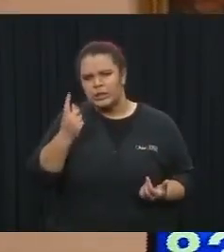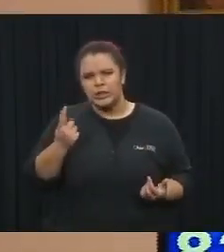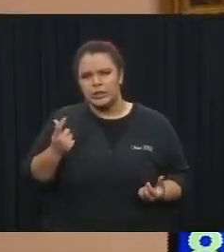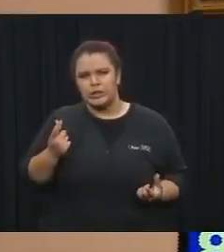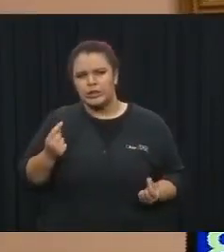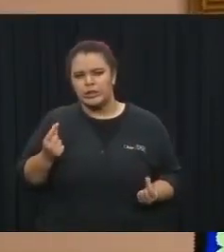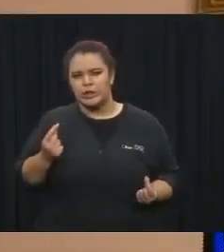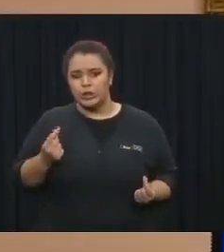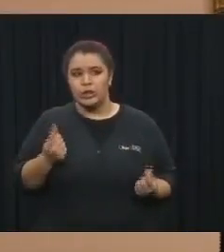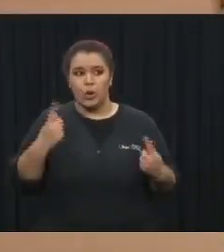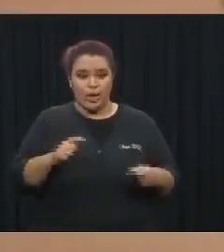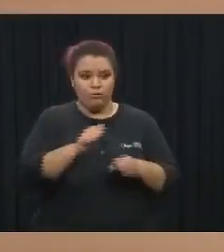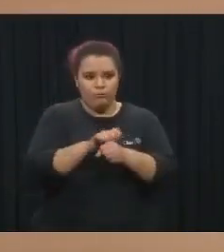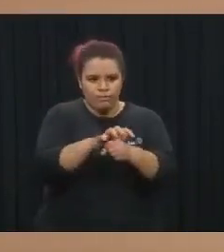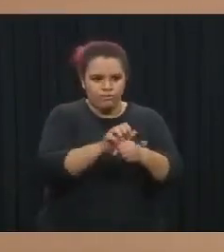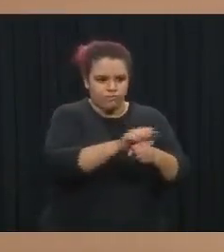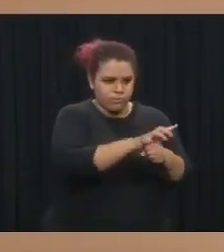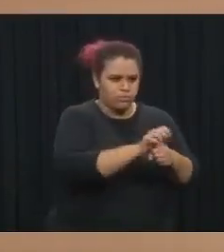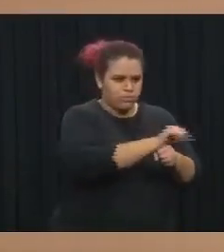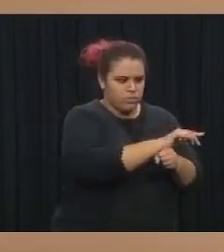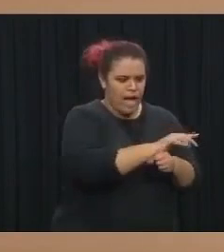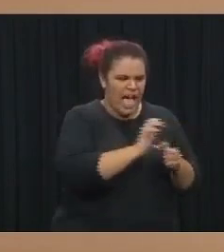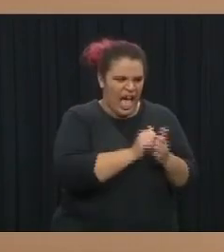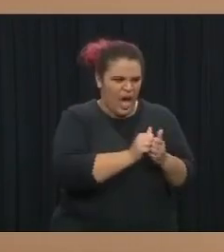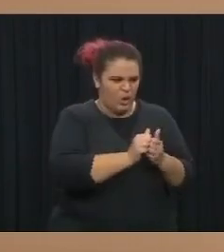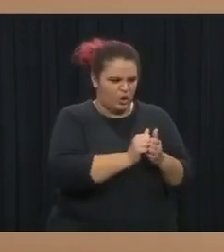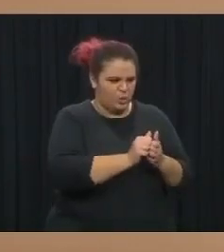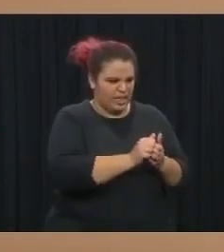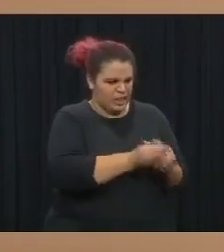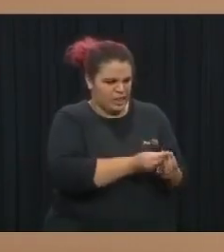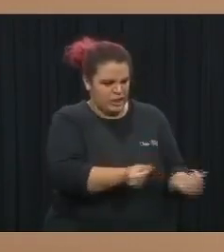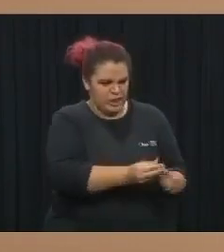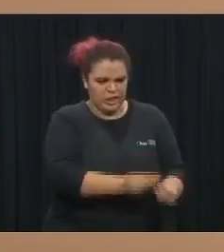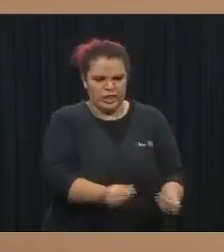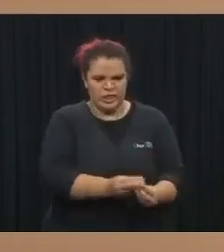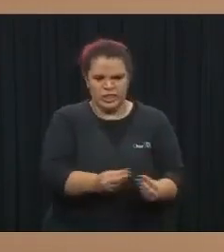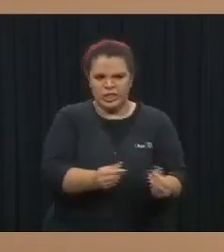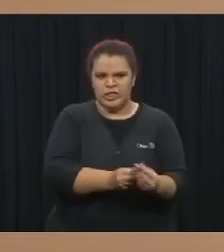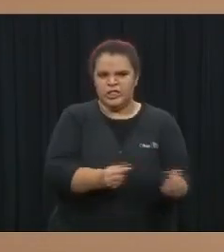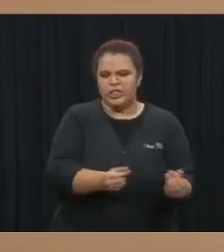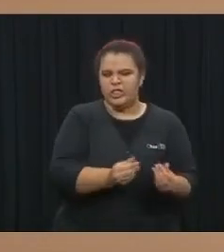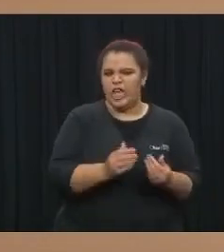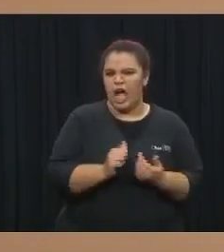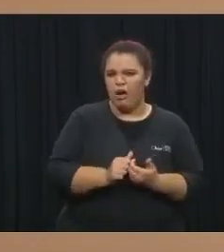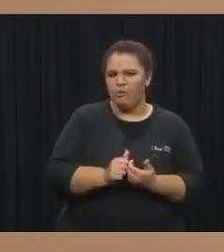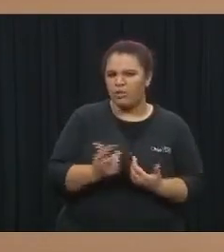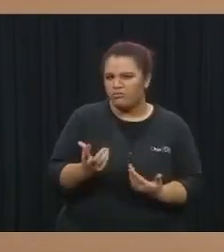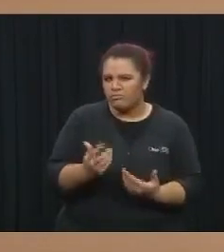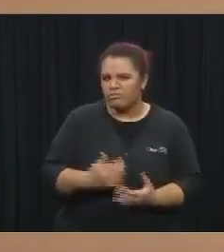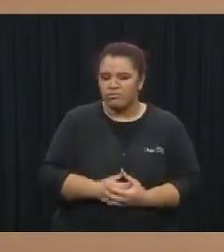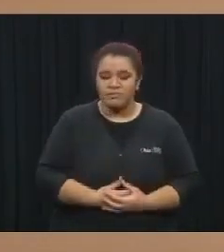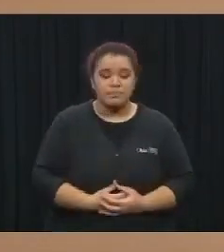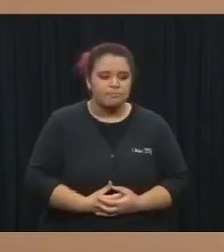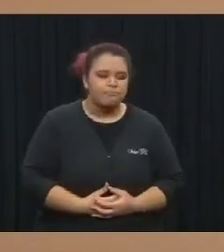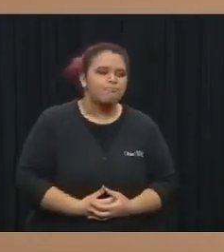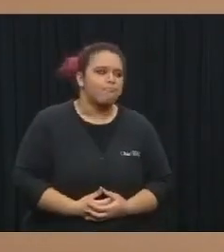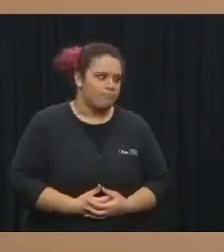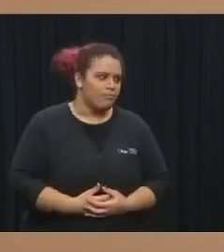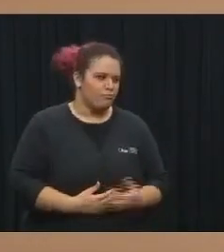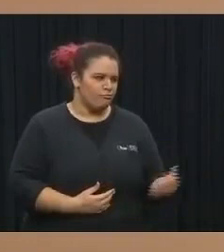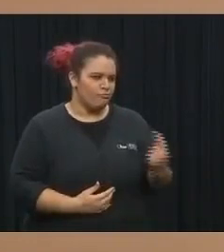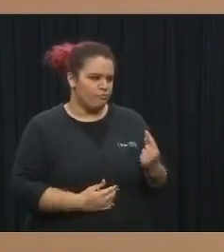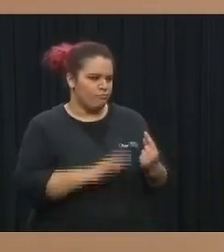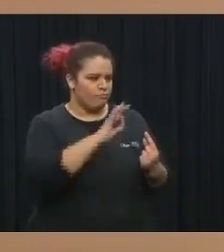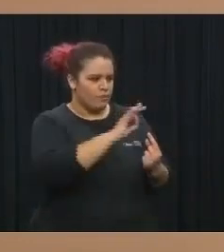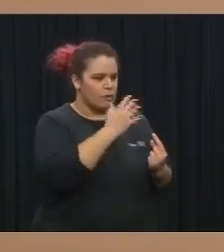as they erupt in really highly vulnerable populations? Thank you. So, we're learning a lot of lessons from what's